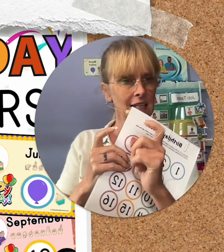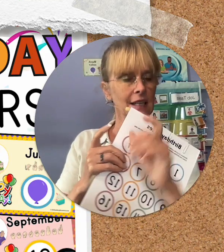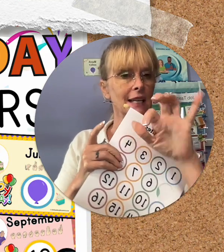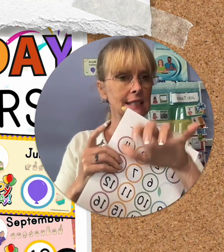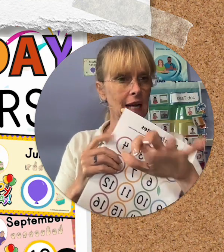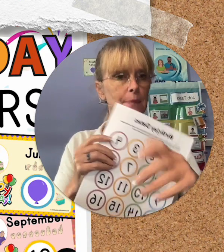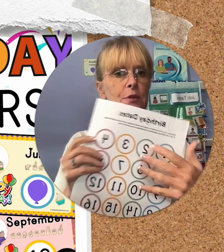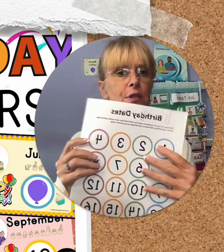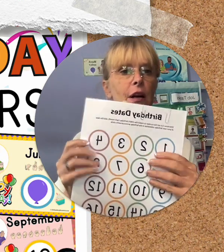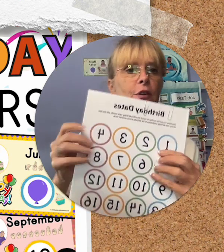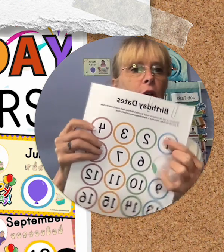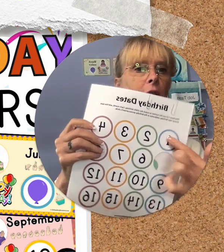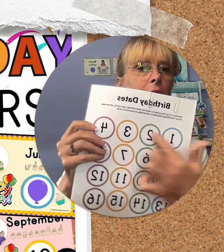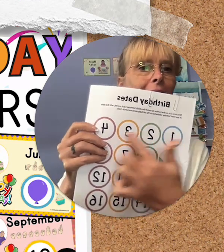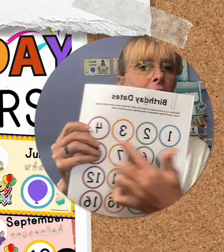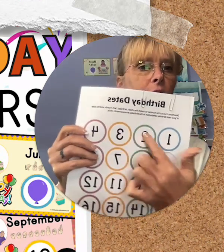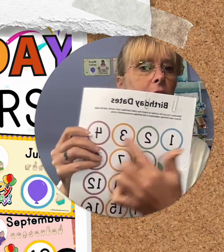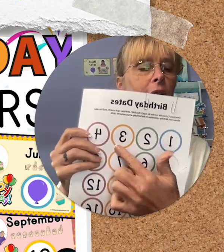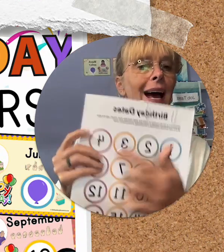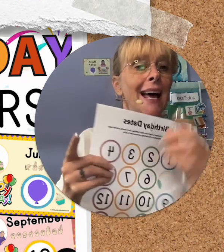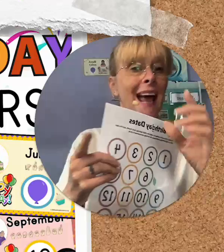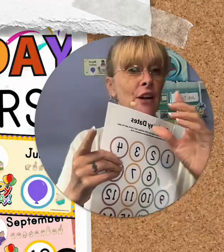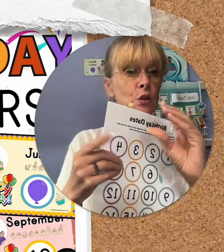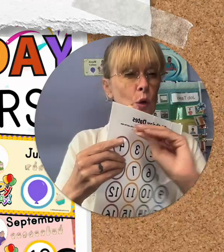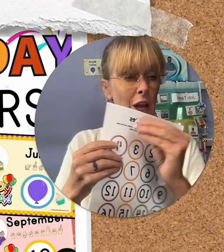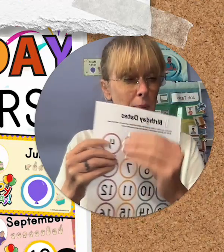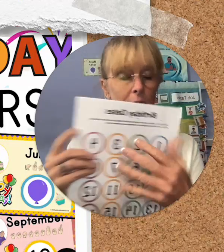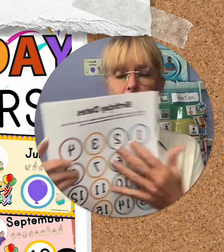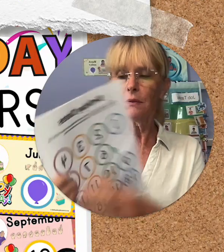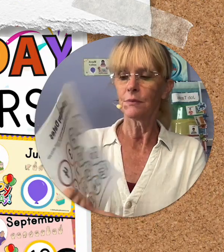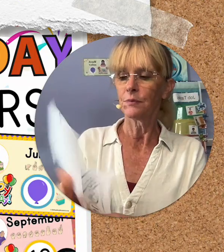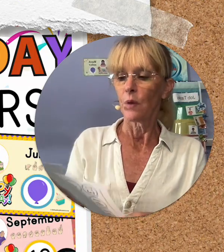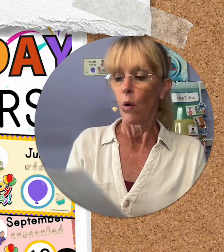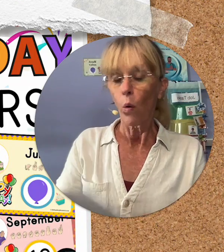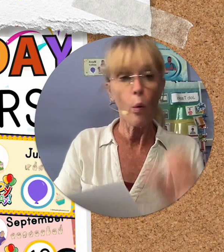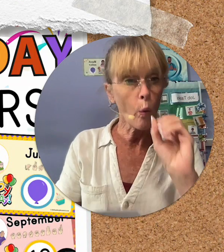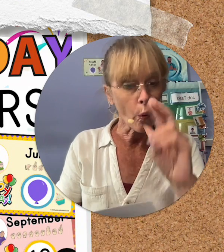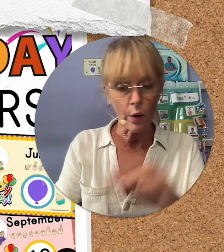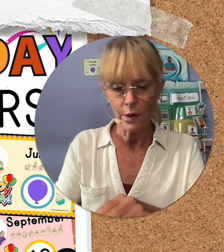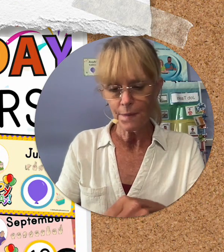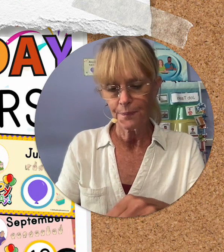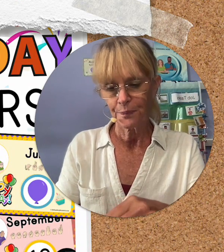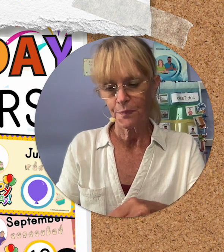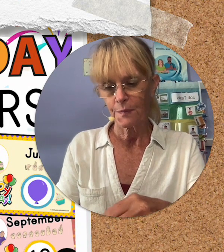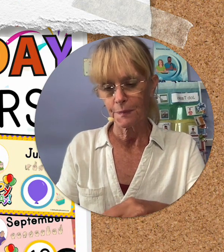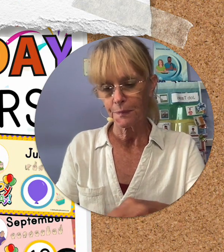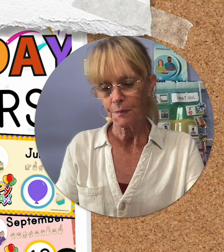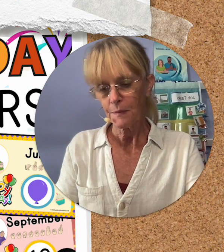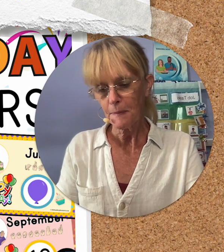be edited and typed yourself. You can cut out an actual number, or